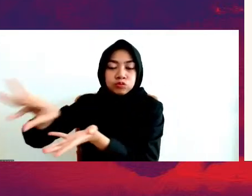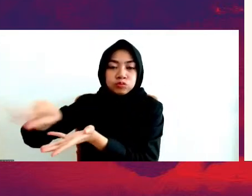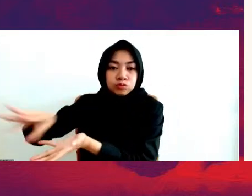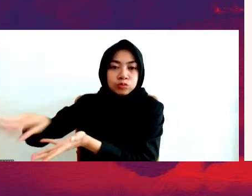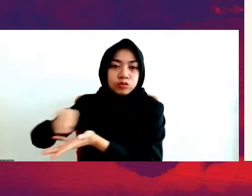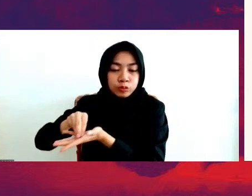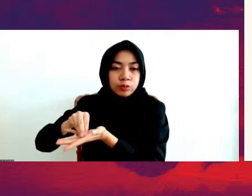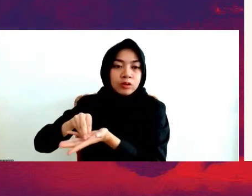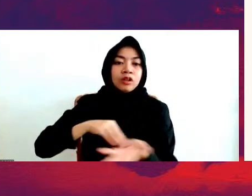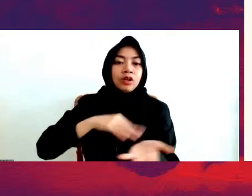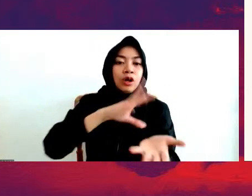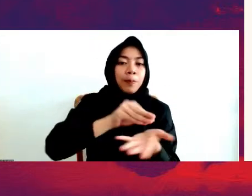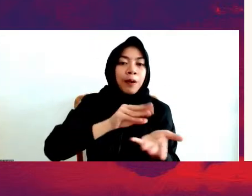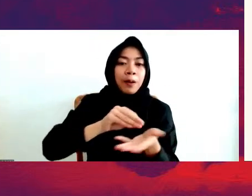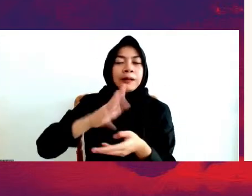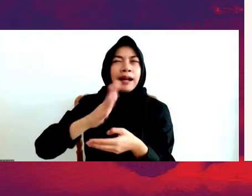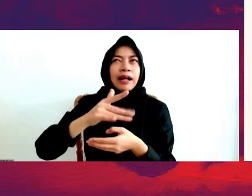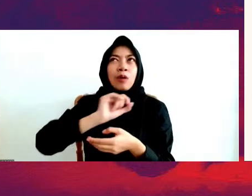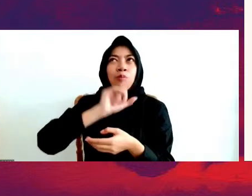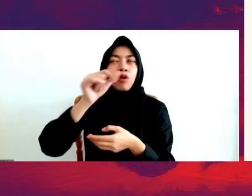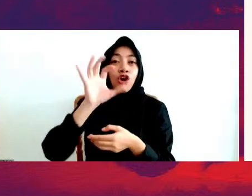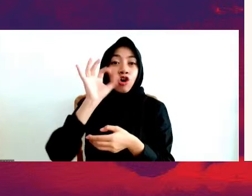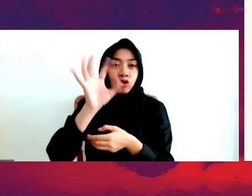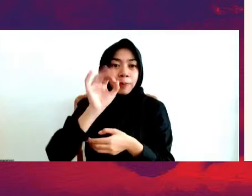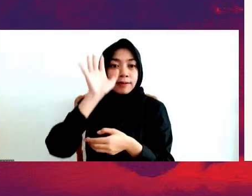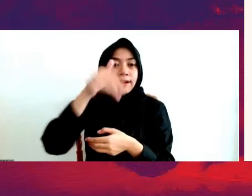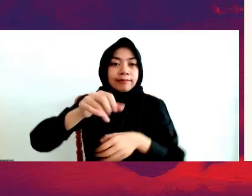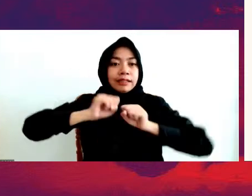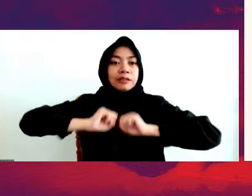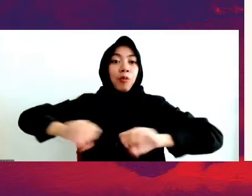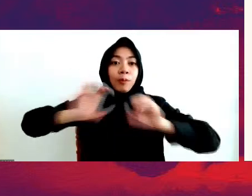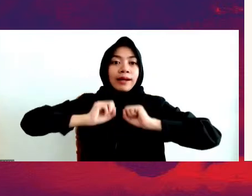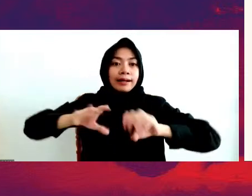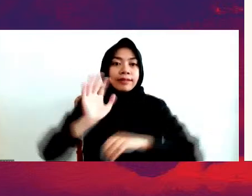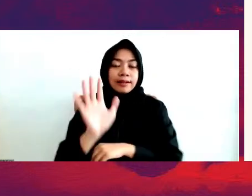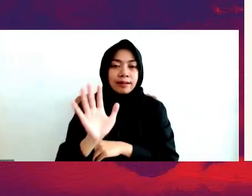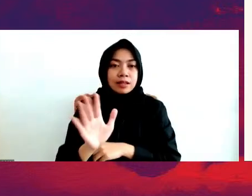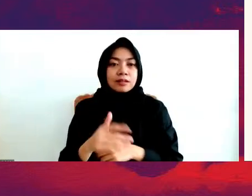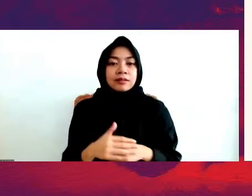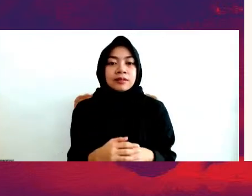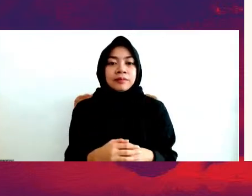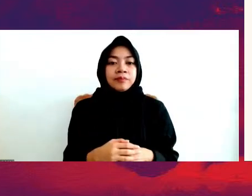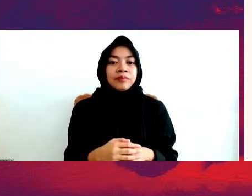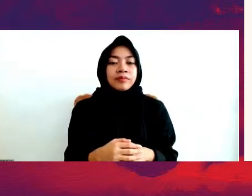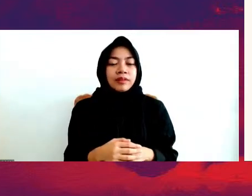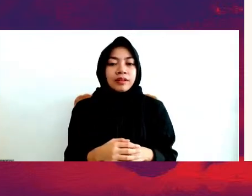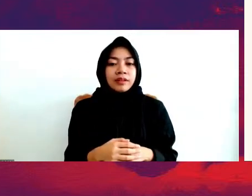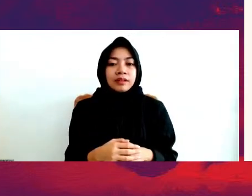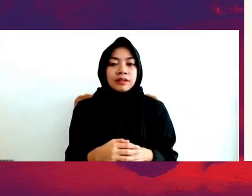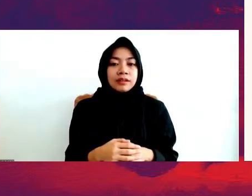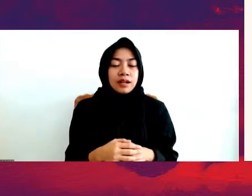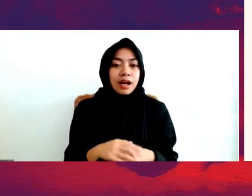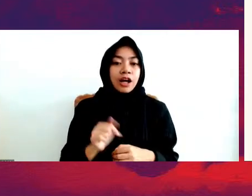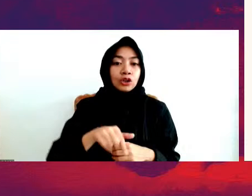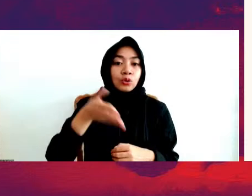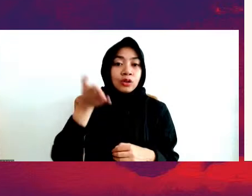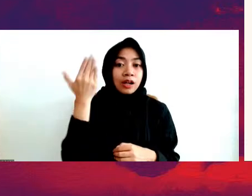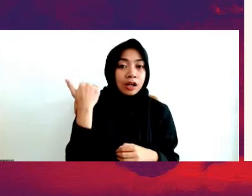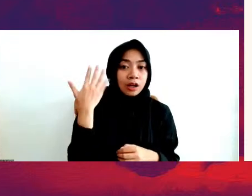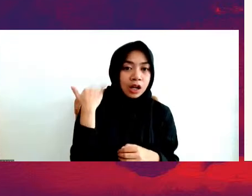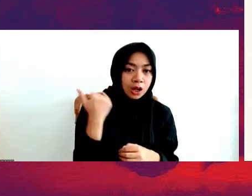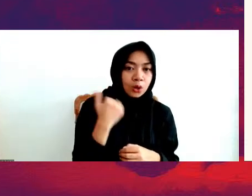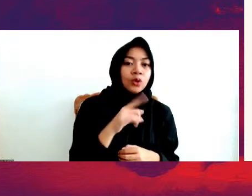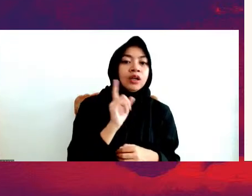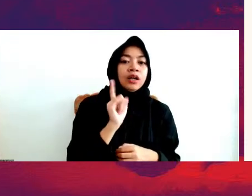In October this year, we will be publishing the next round. So this is based on the results that was published last year for 109